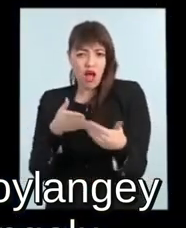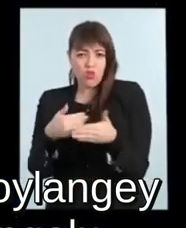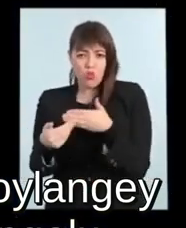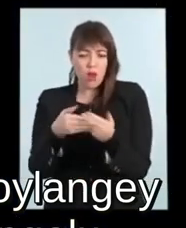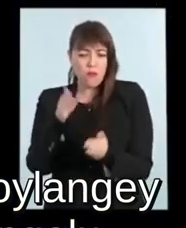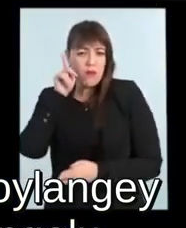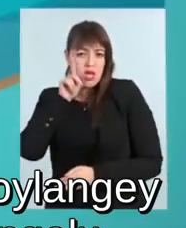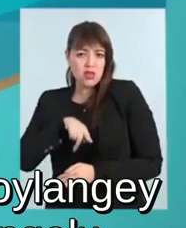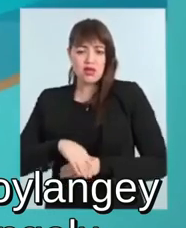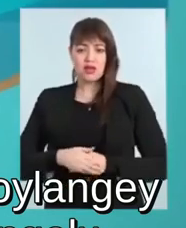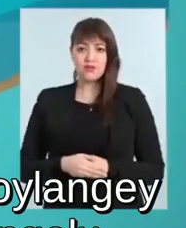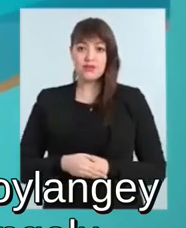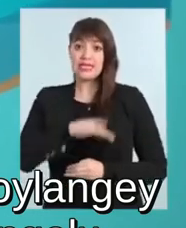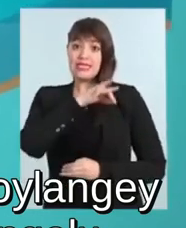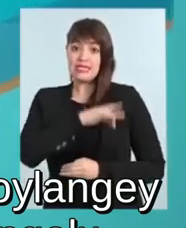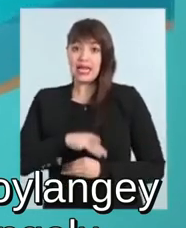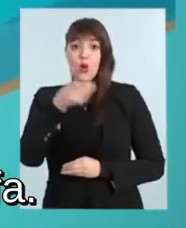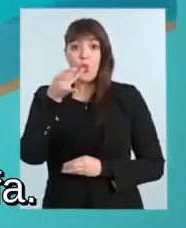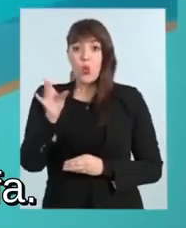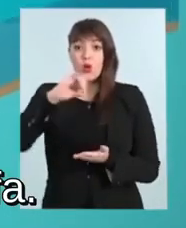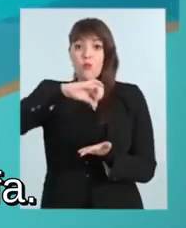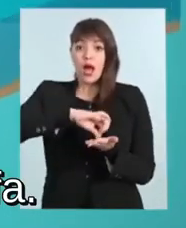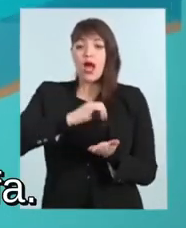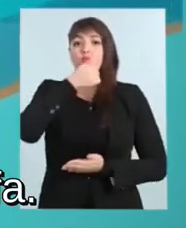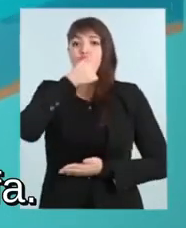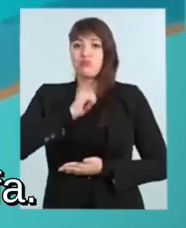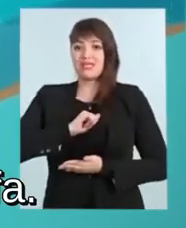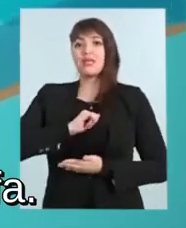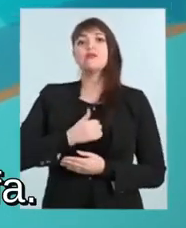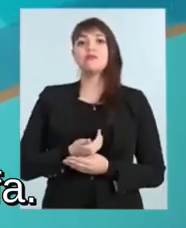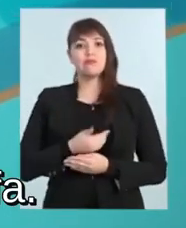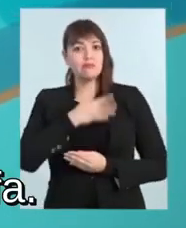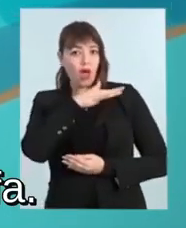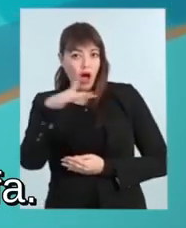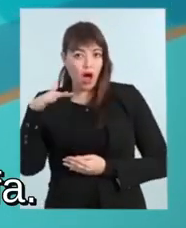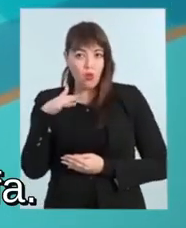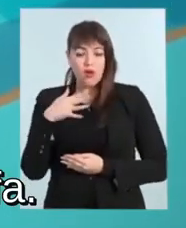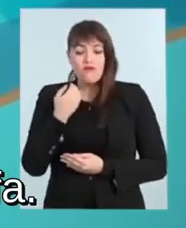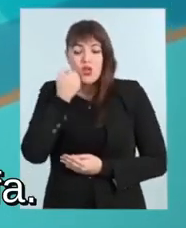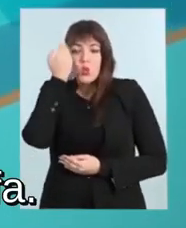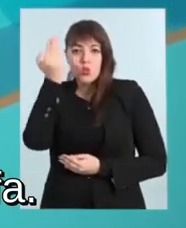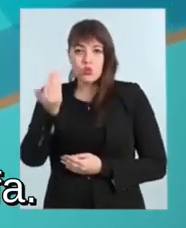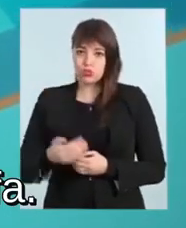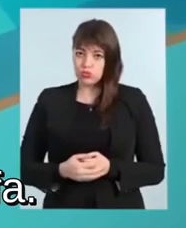pingi. Cile niei co chisungi no muten compu mapu ca uesangi te fa.